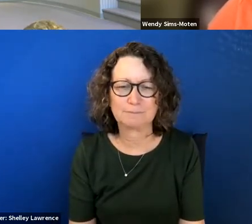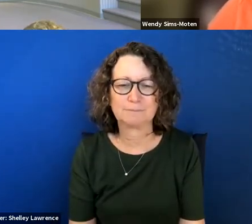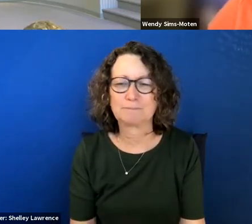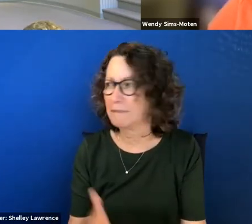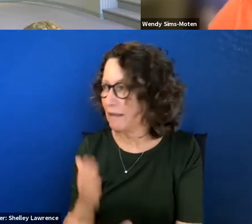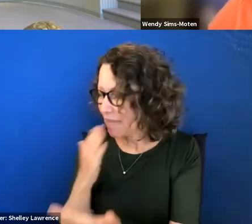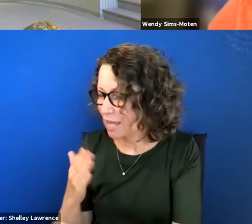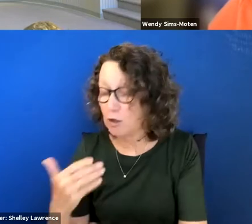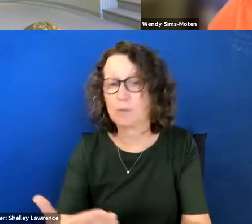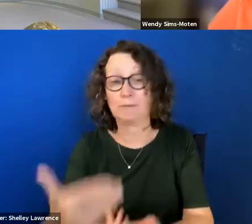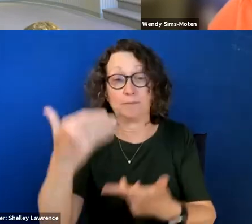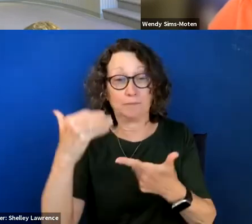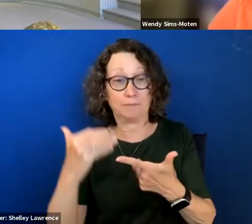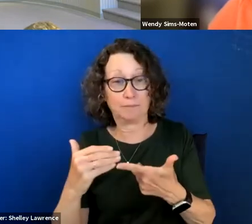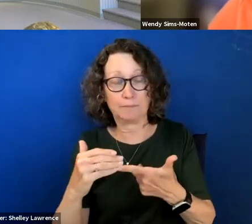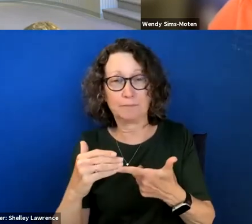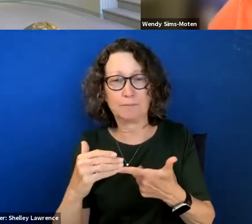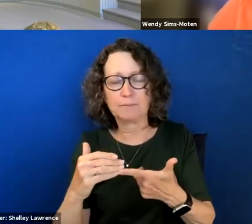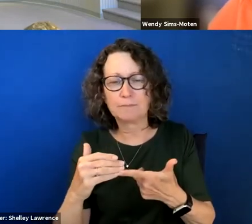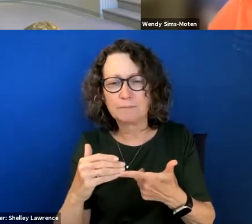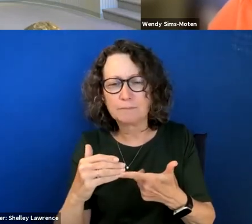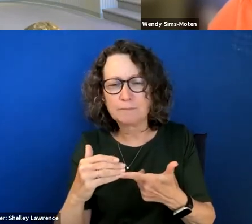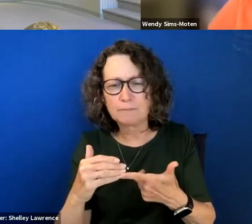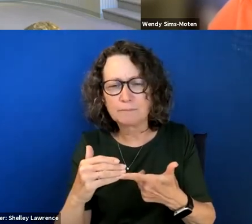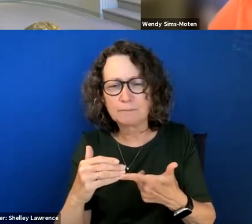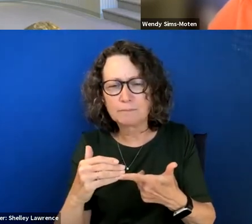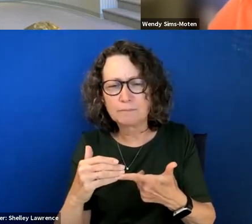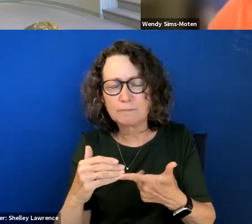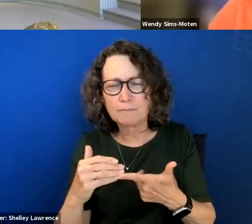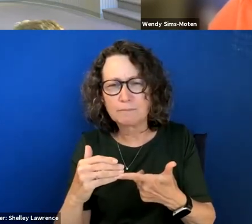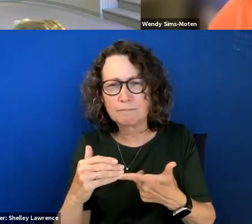Thank you. Our next speaker is Linda